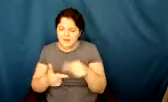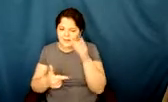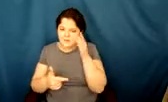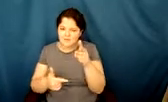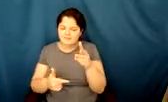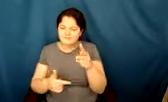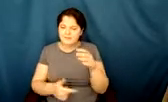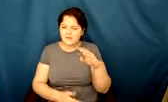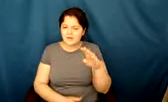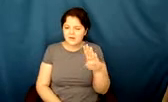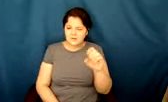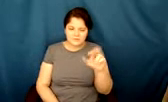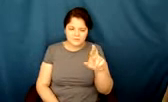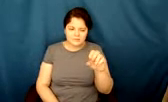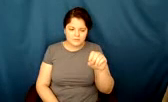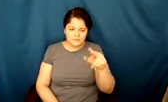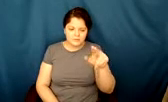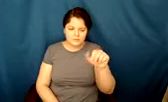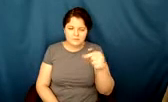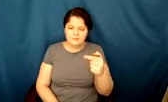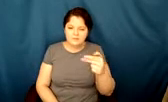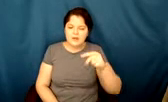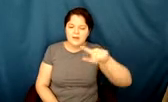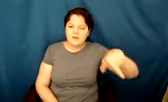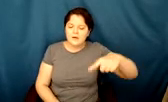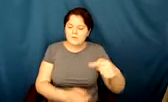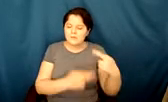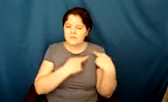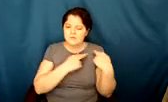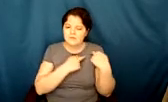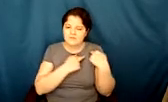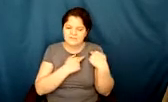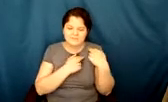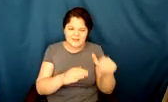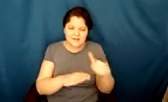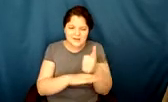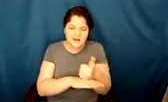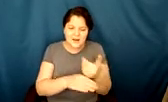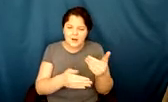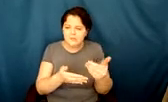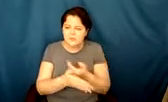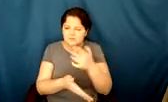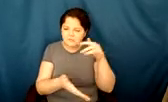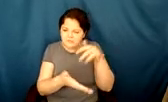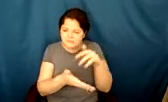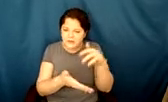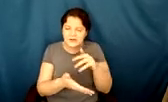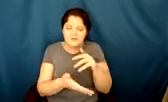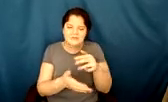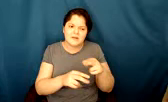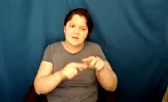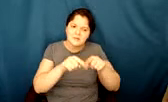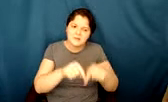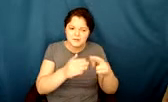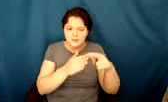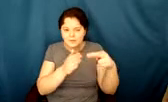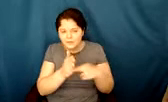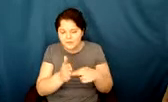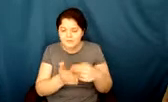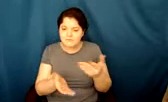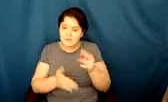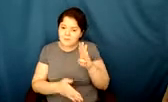borough's responsibility to review any required studies, and it's, dependent on their regulations. So perhaps Ben would want to jump in if